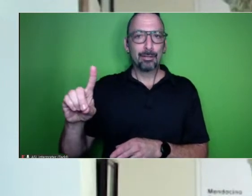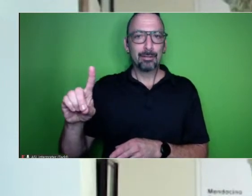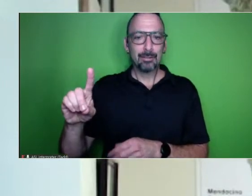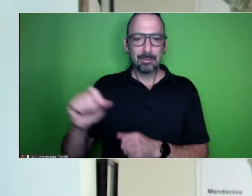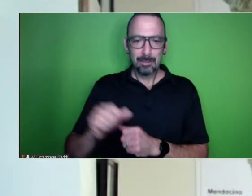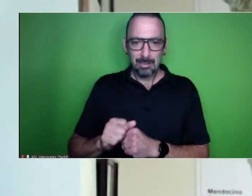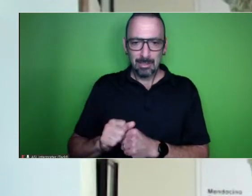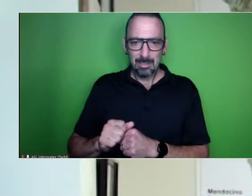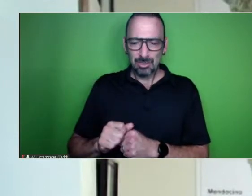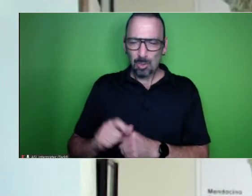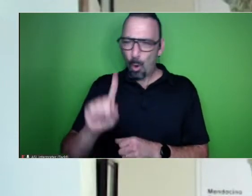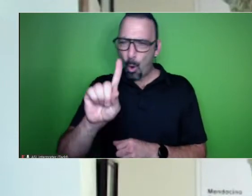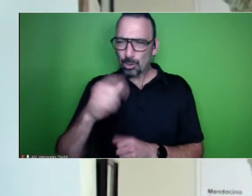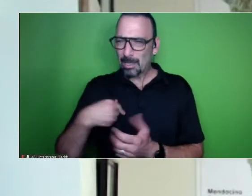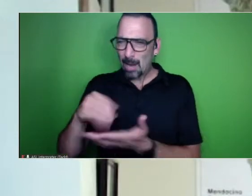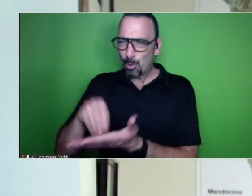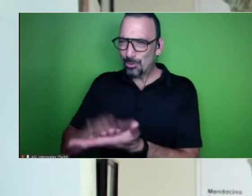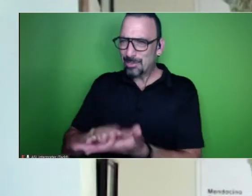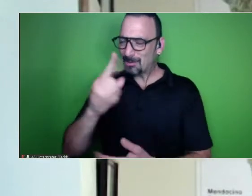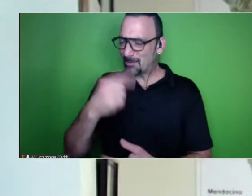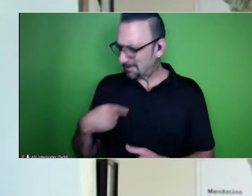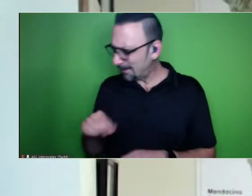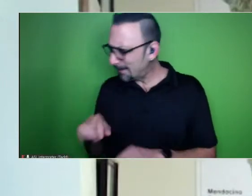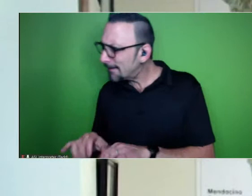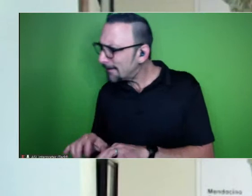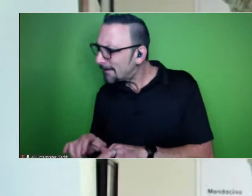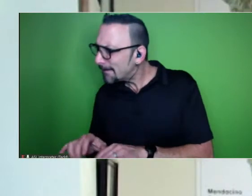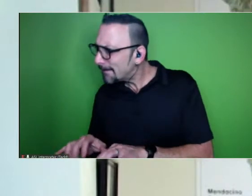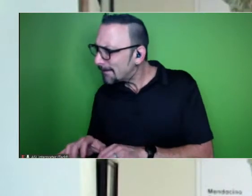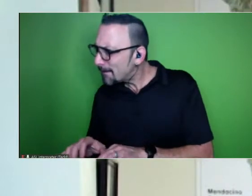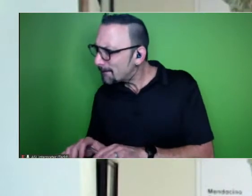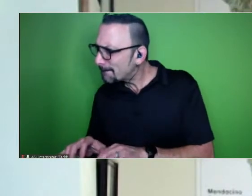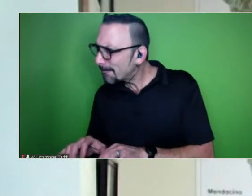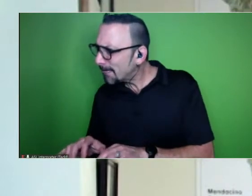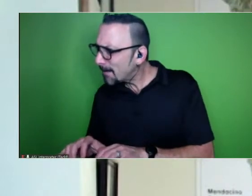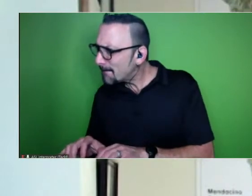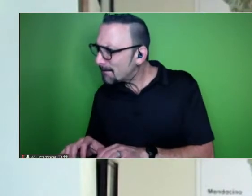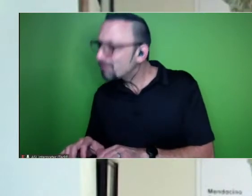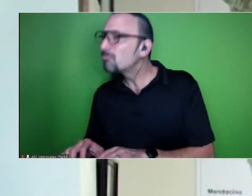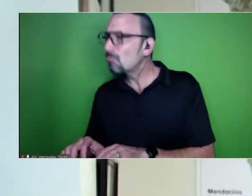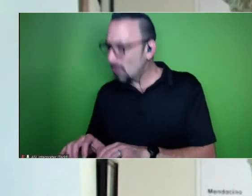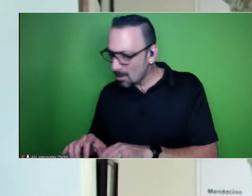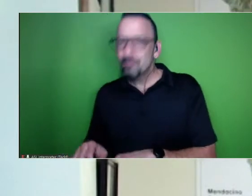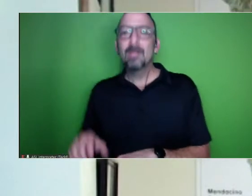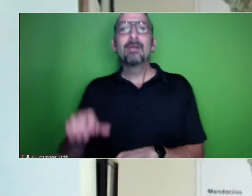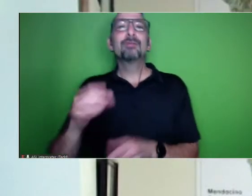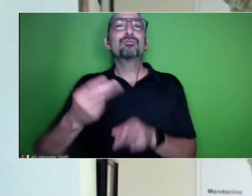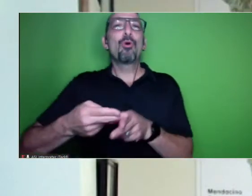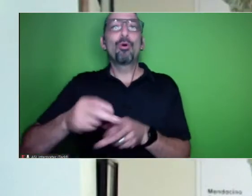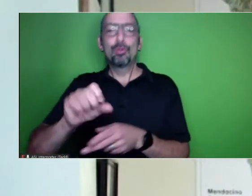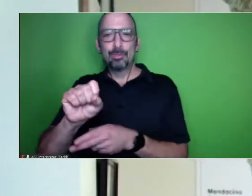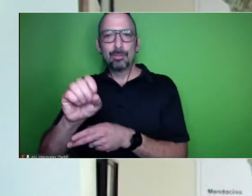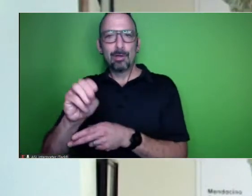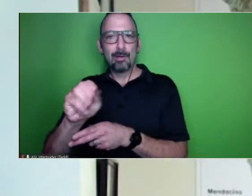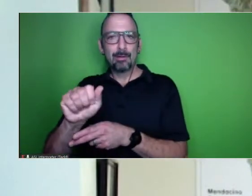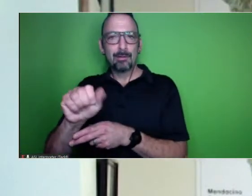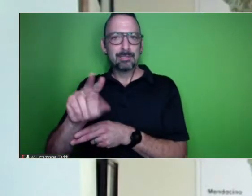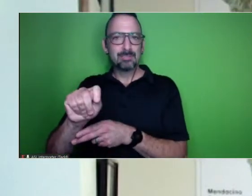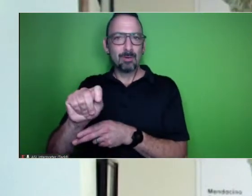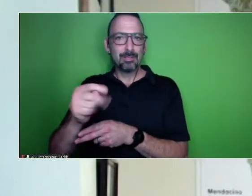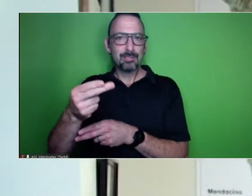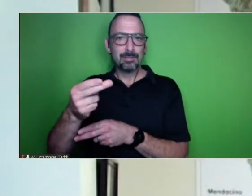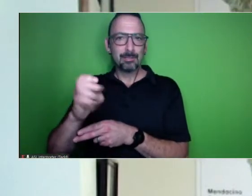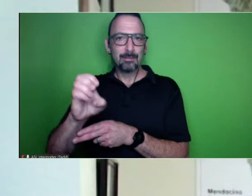tell you in a second because I've written it down here. But the smart health card, and you can get that